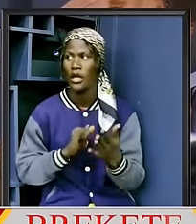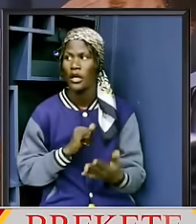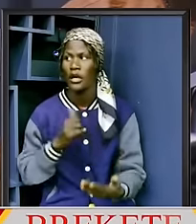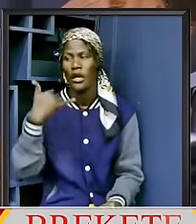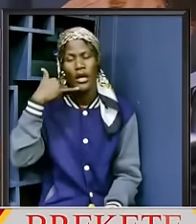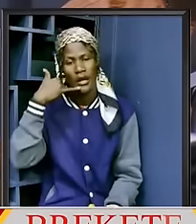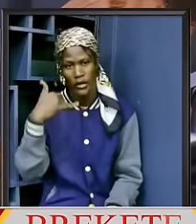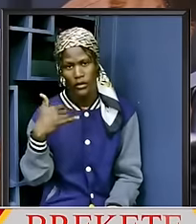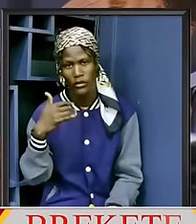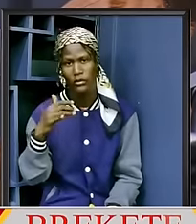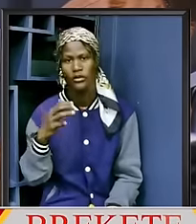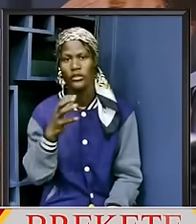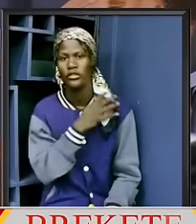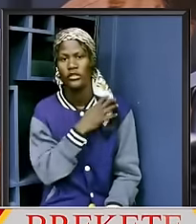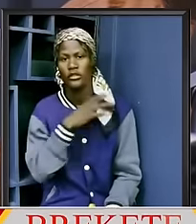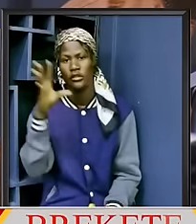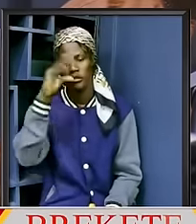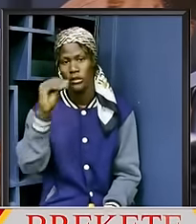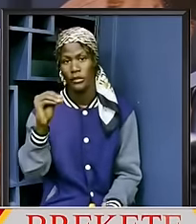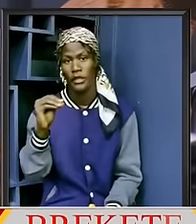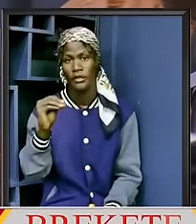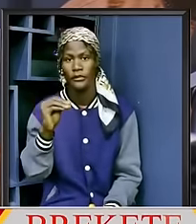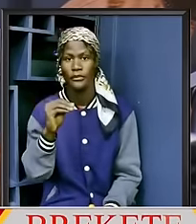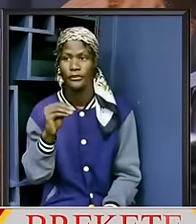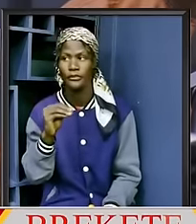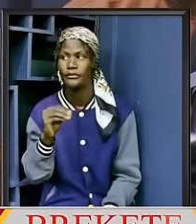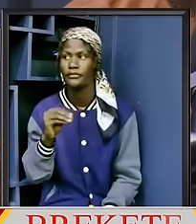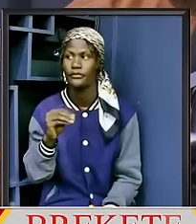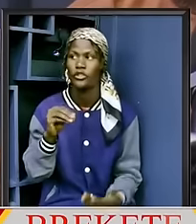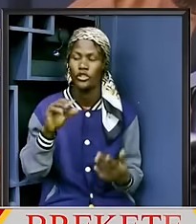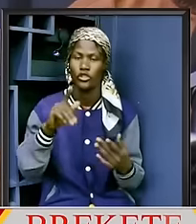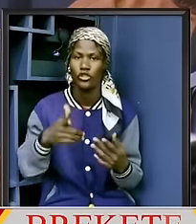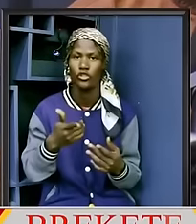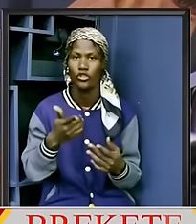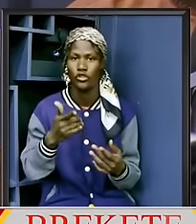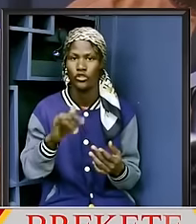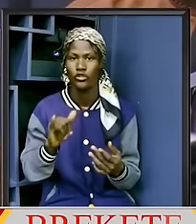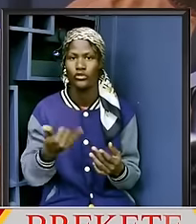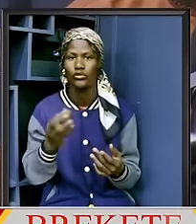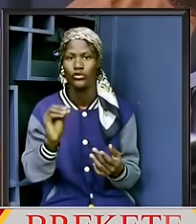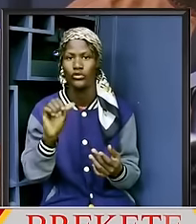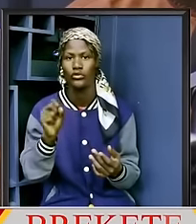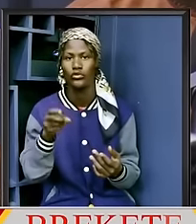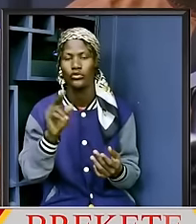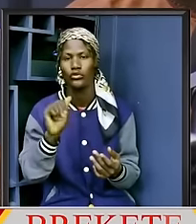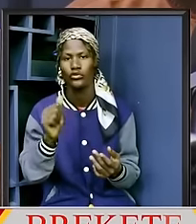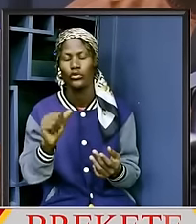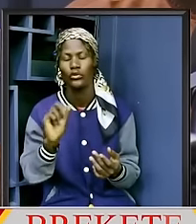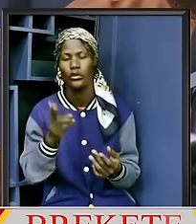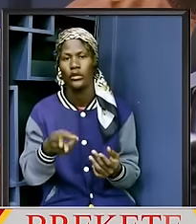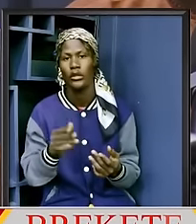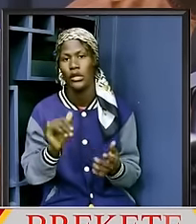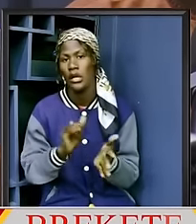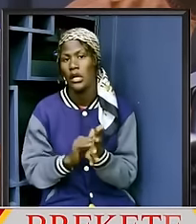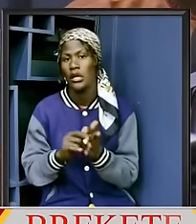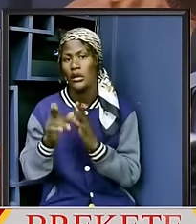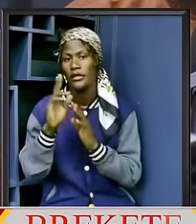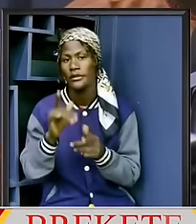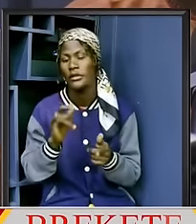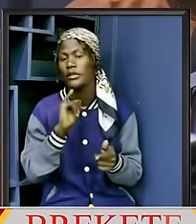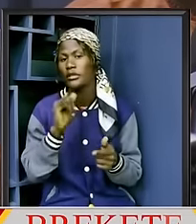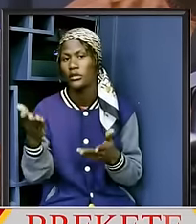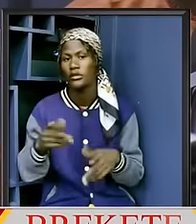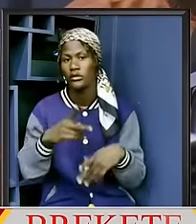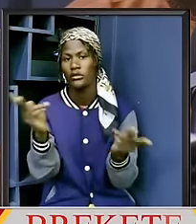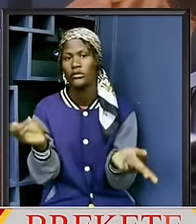the chairman. It was the one I called, Mr. Joshua. So when I called him, I told him that the respondent is in the studio